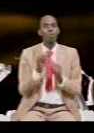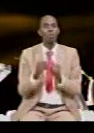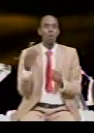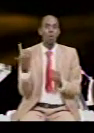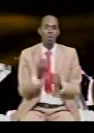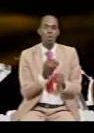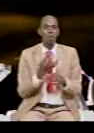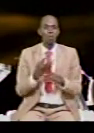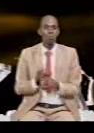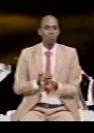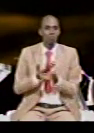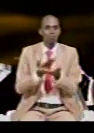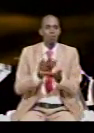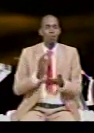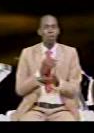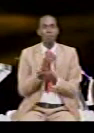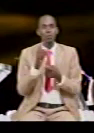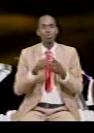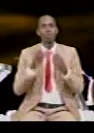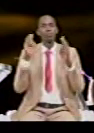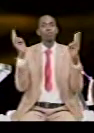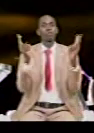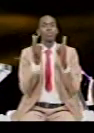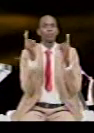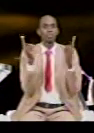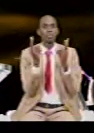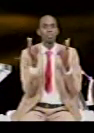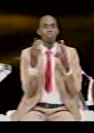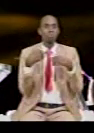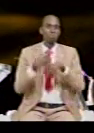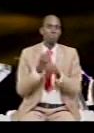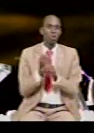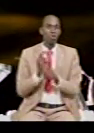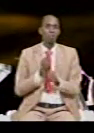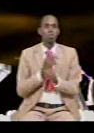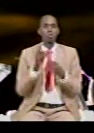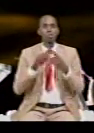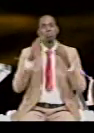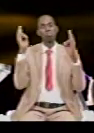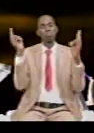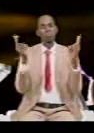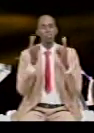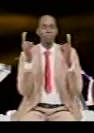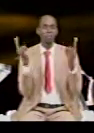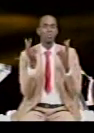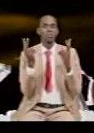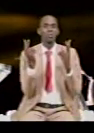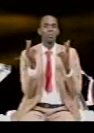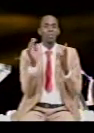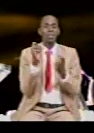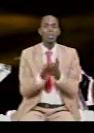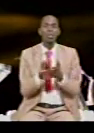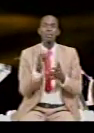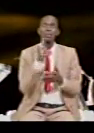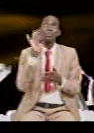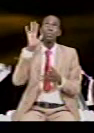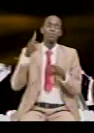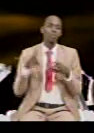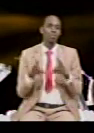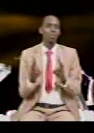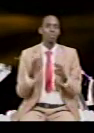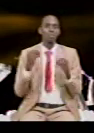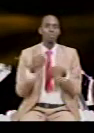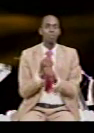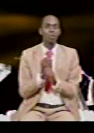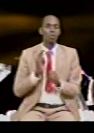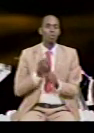is his plan. That is his purpose. He causes us to triumph in Christ Jesus.